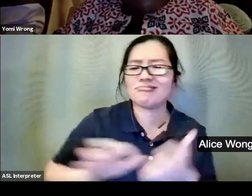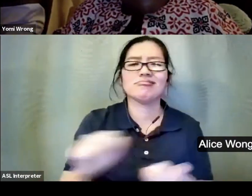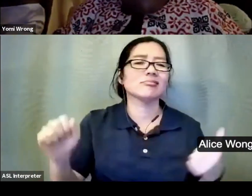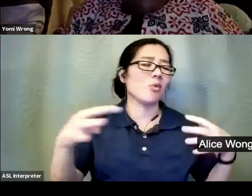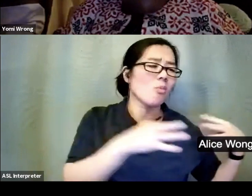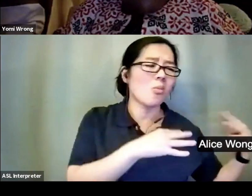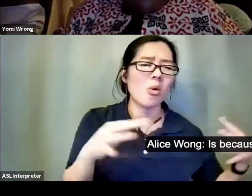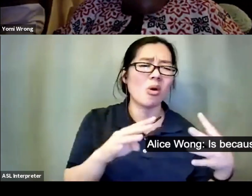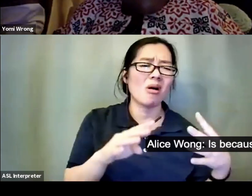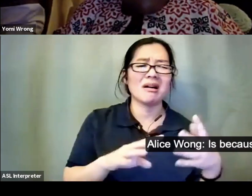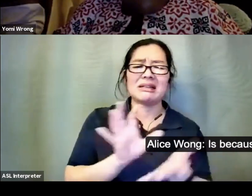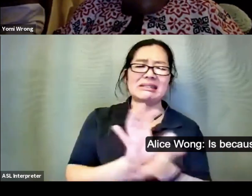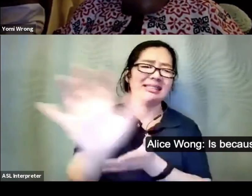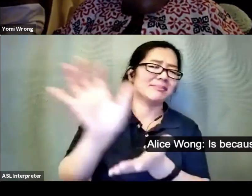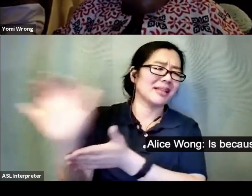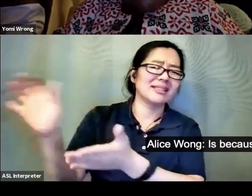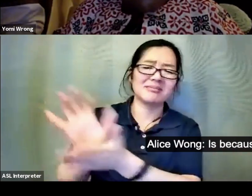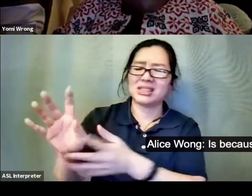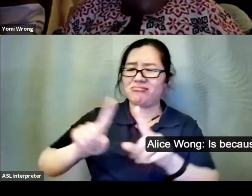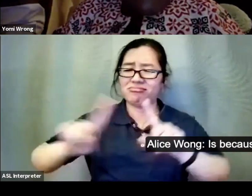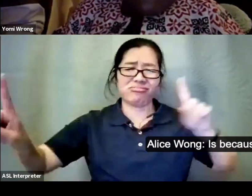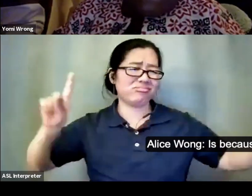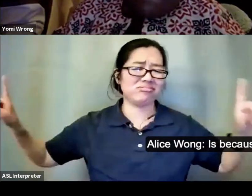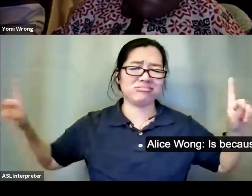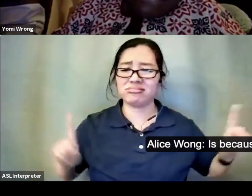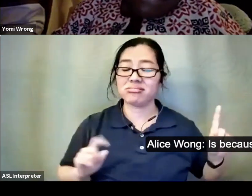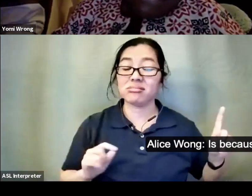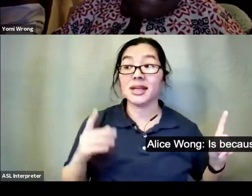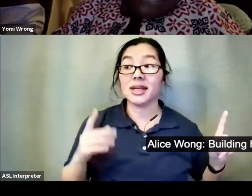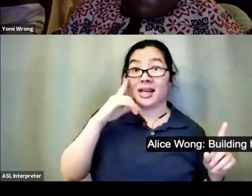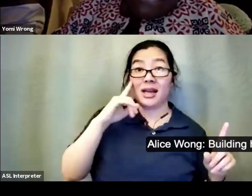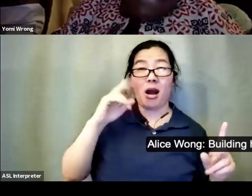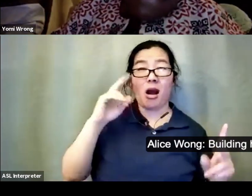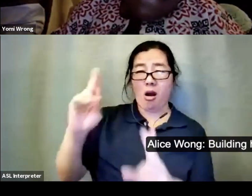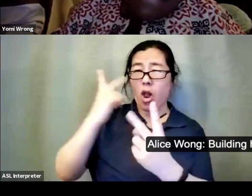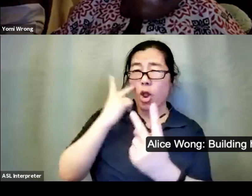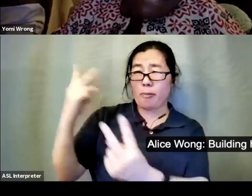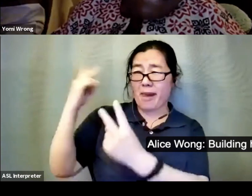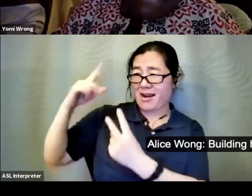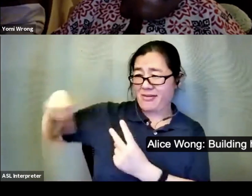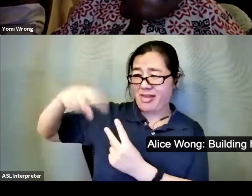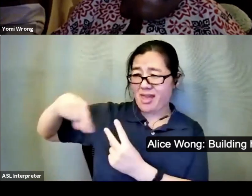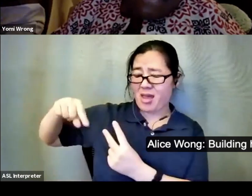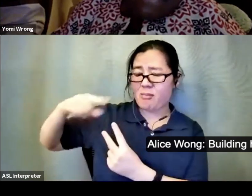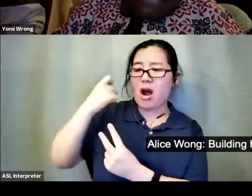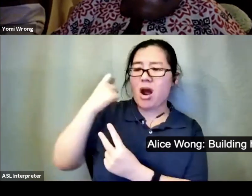displacement. It's because of them I know the power of building home with whatever you